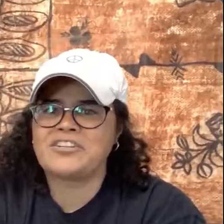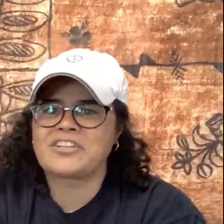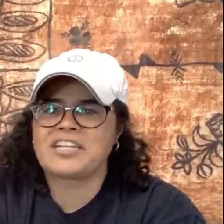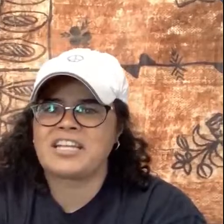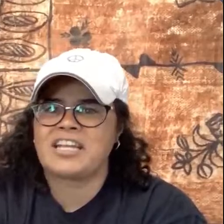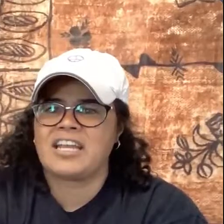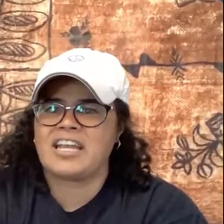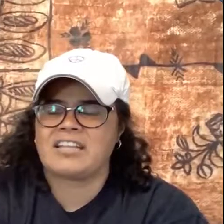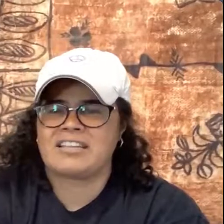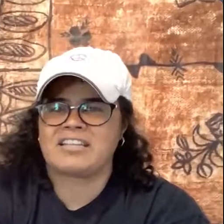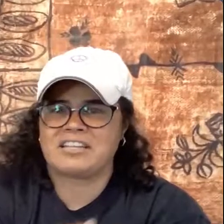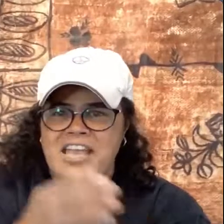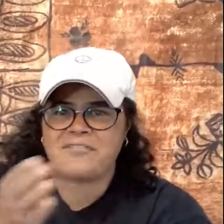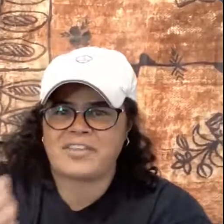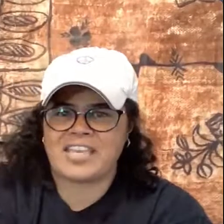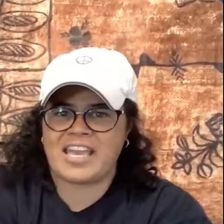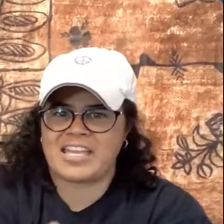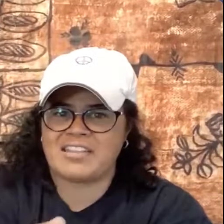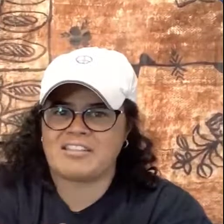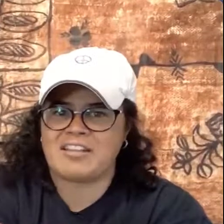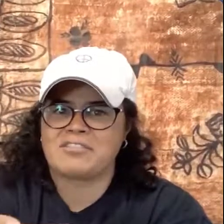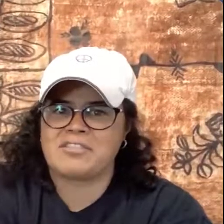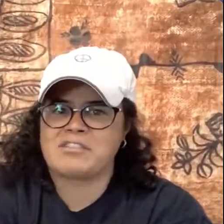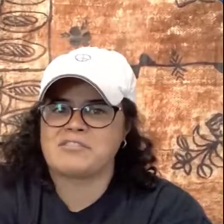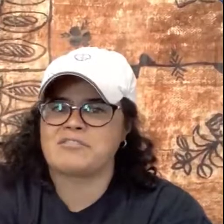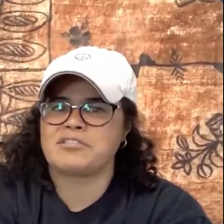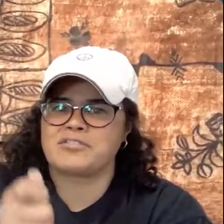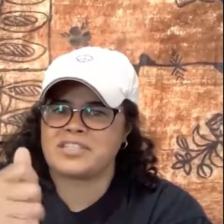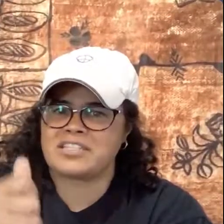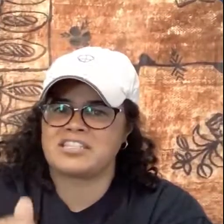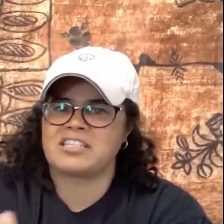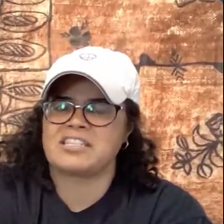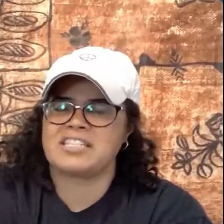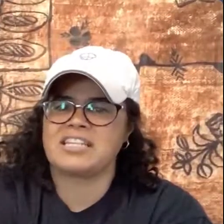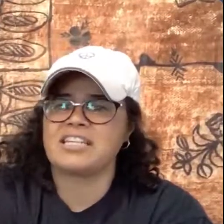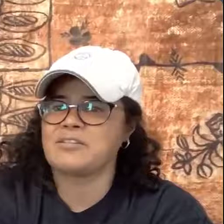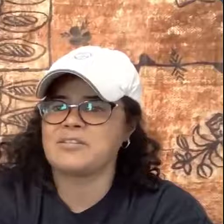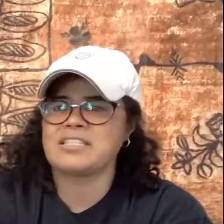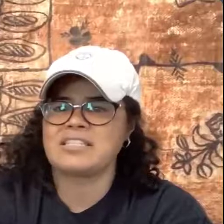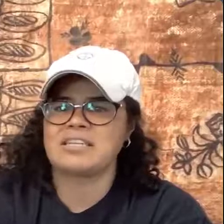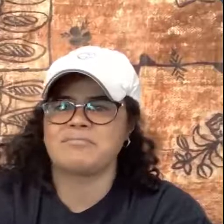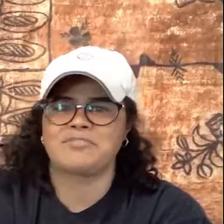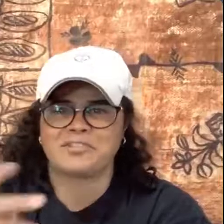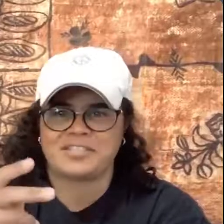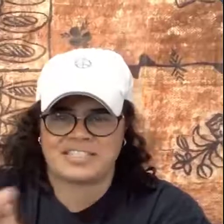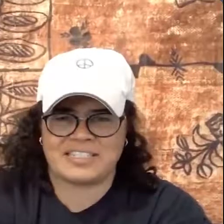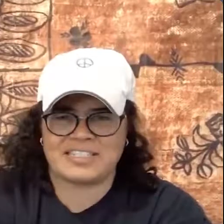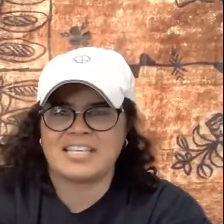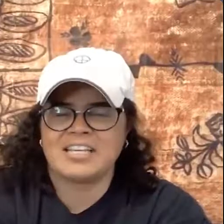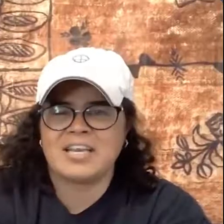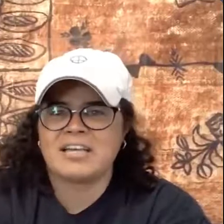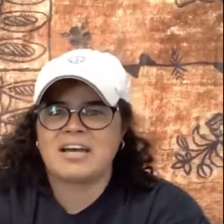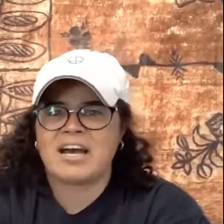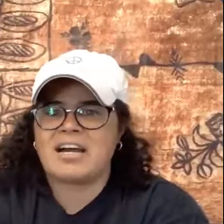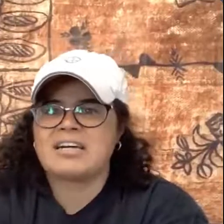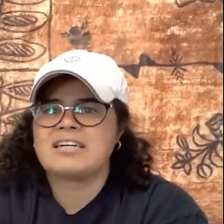they look and navigate their thoughts of Indigenous healing wisdom